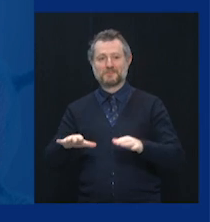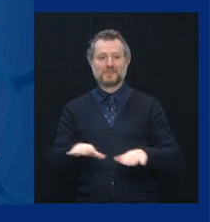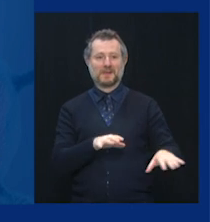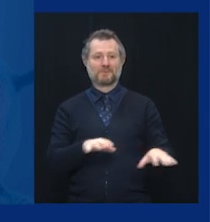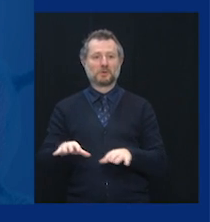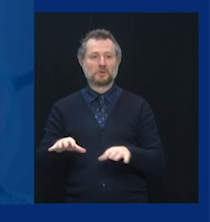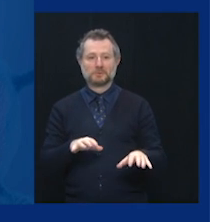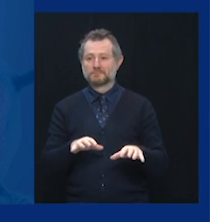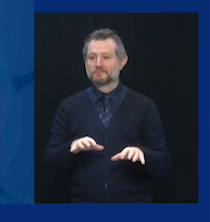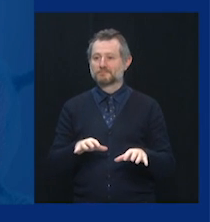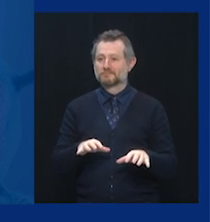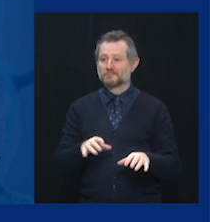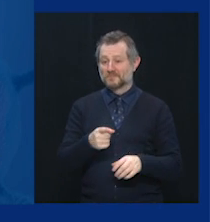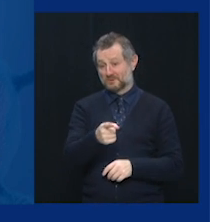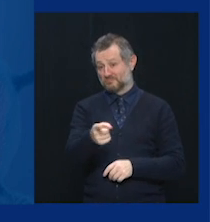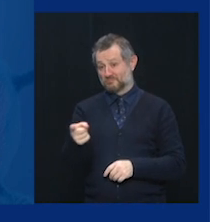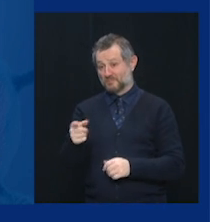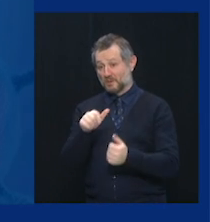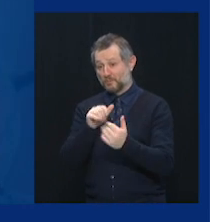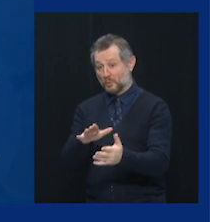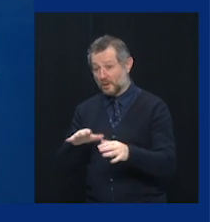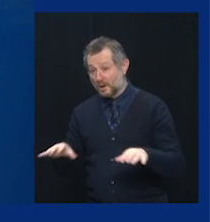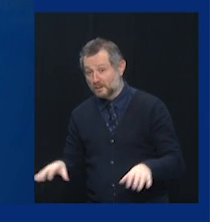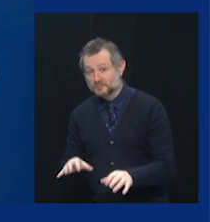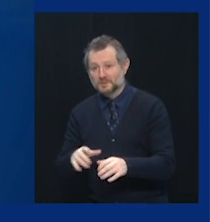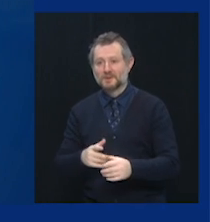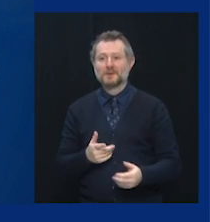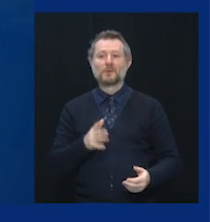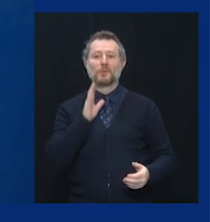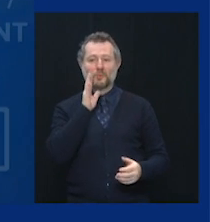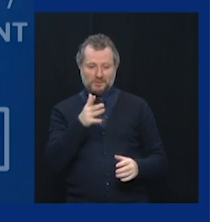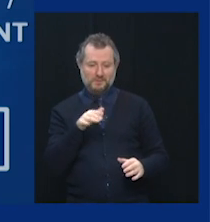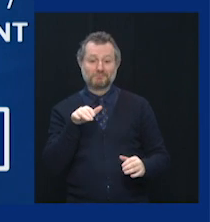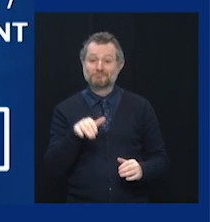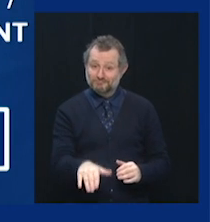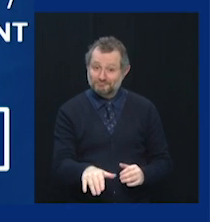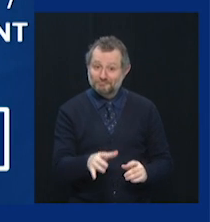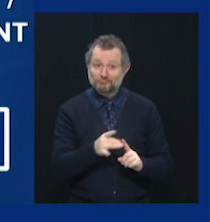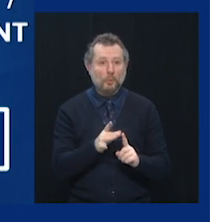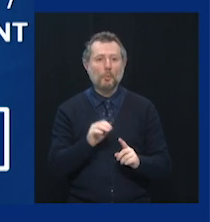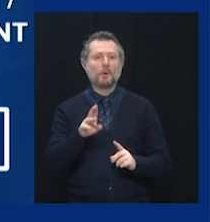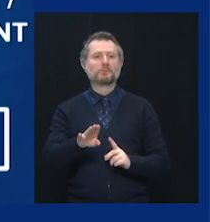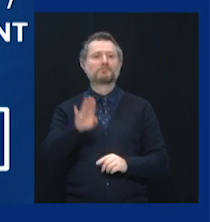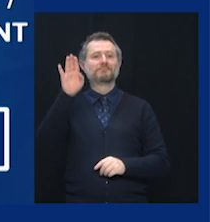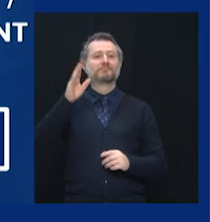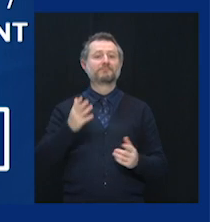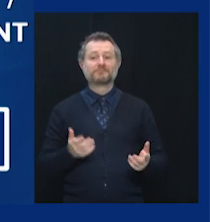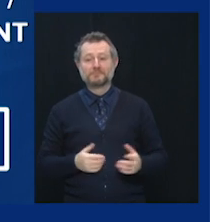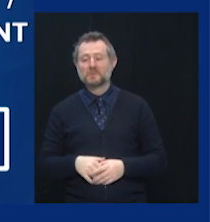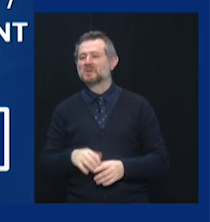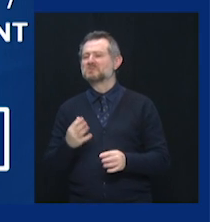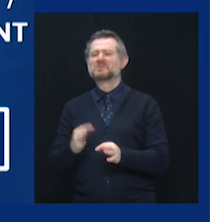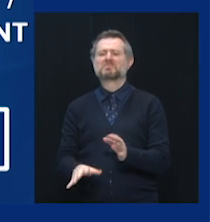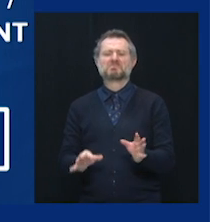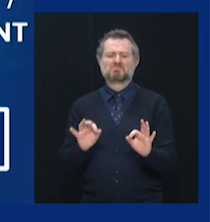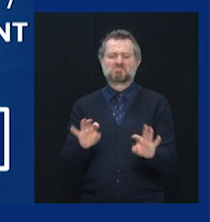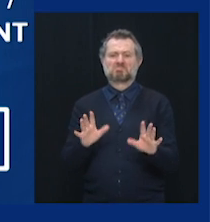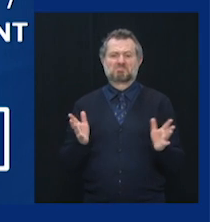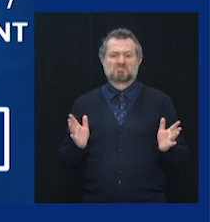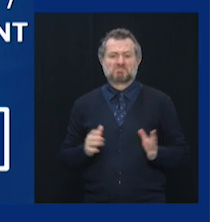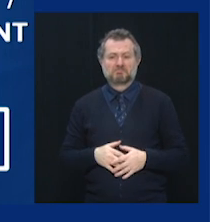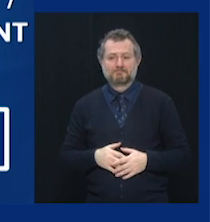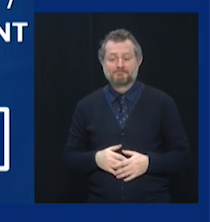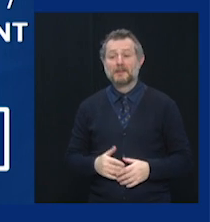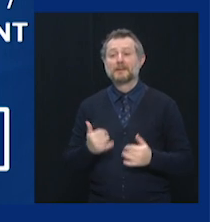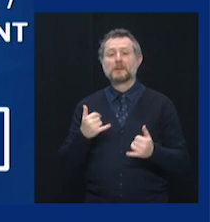How you act is how the virus will spread. It's that simple. Where are we in terms of vaccinations?